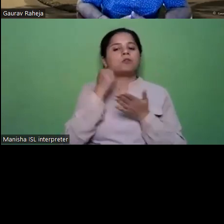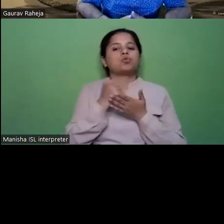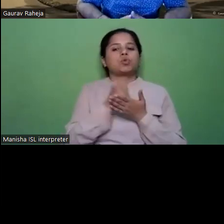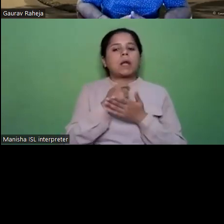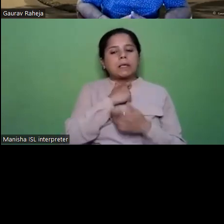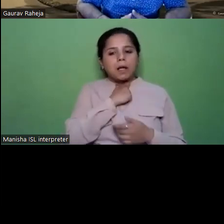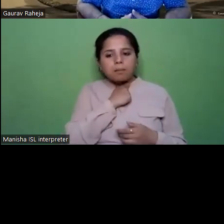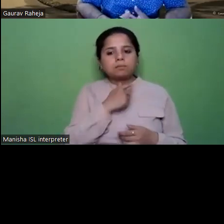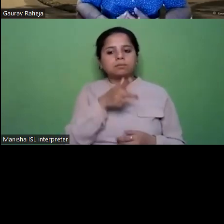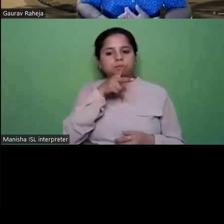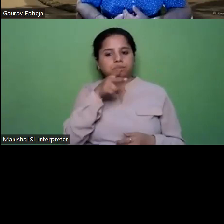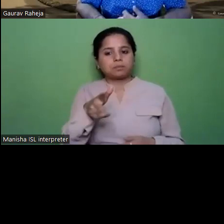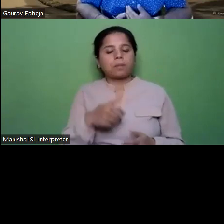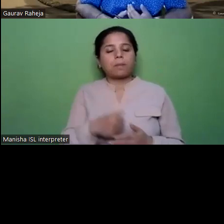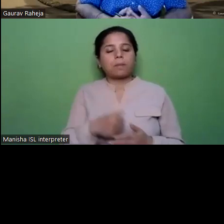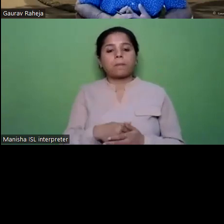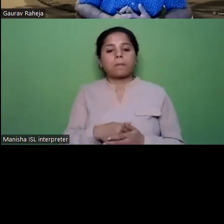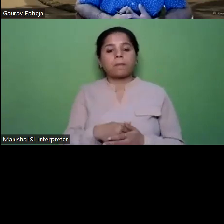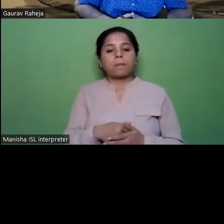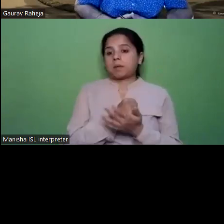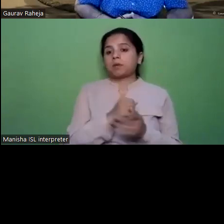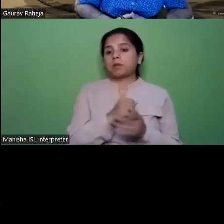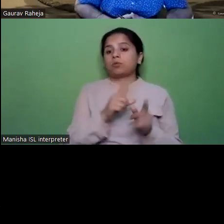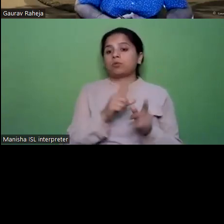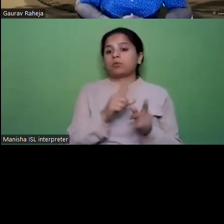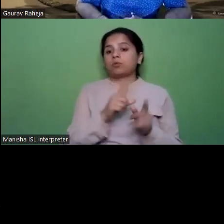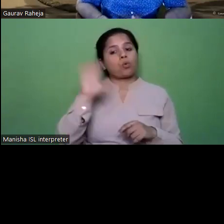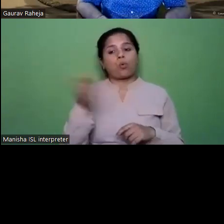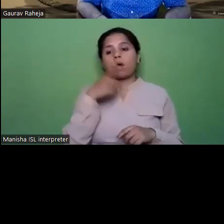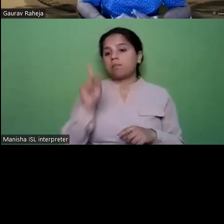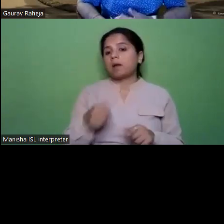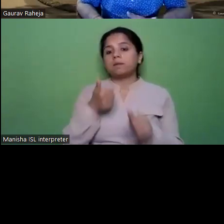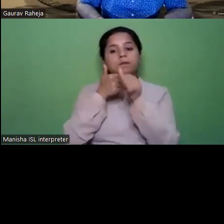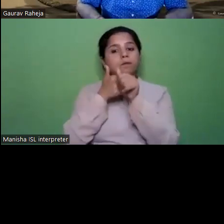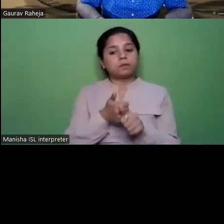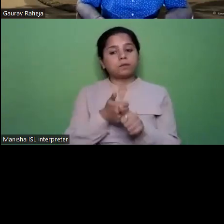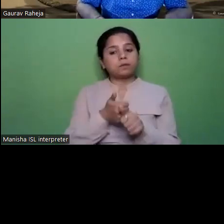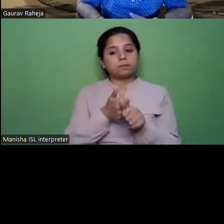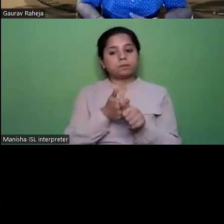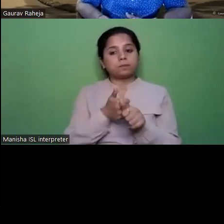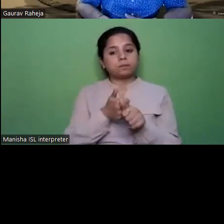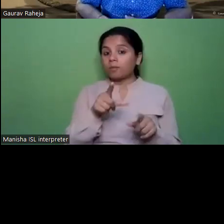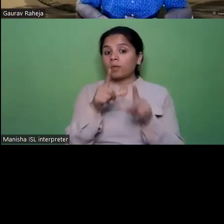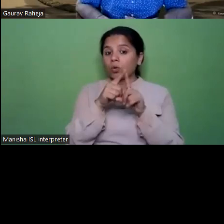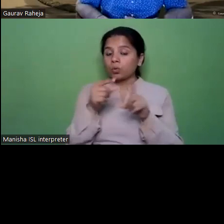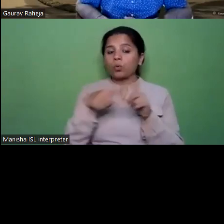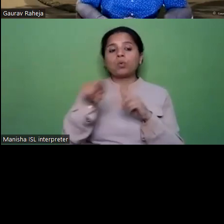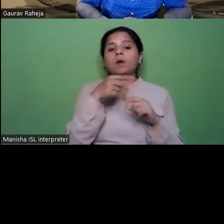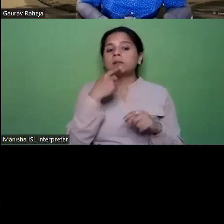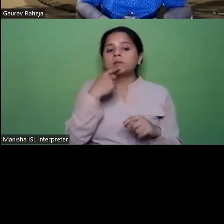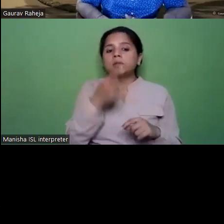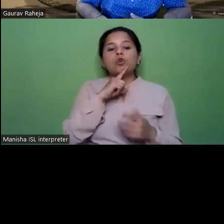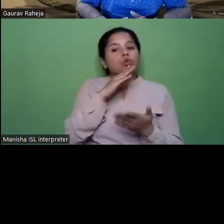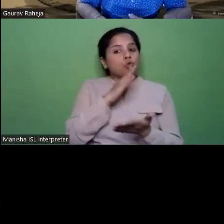commitment that this must be done by all countries. Now, in order to do this, it also says